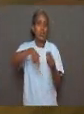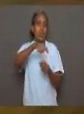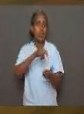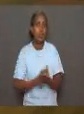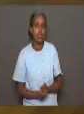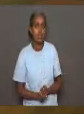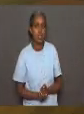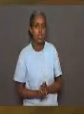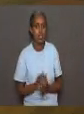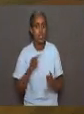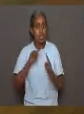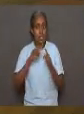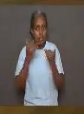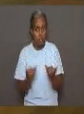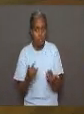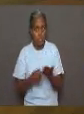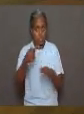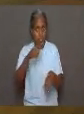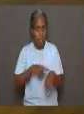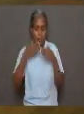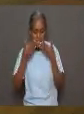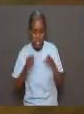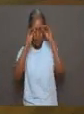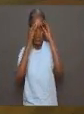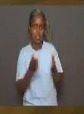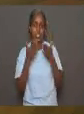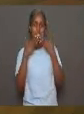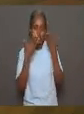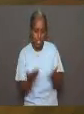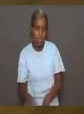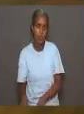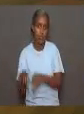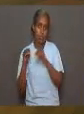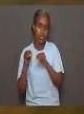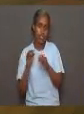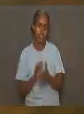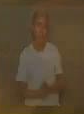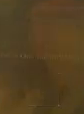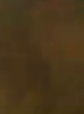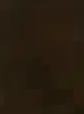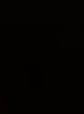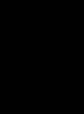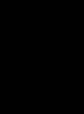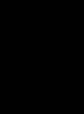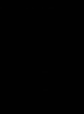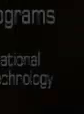you. Until next time, thank you, teacher. Thank you, students.